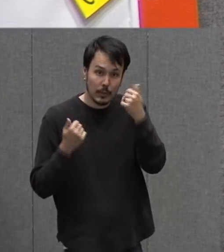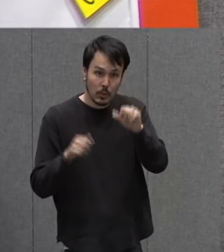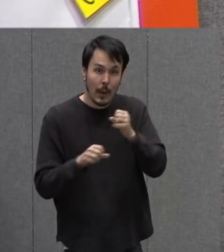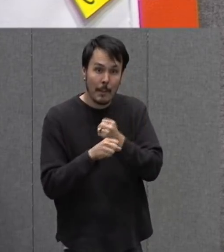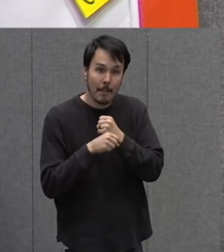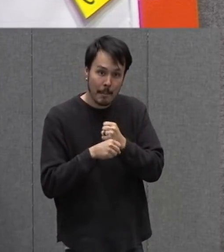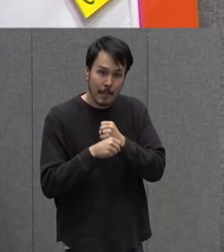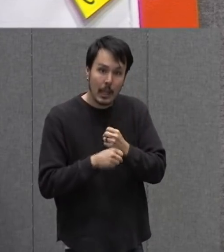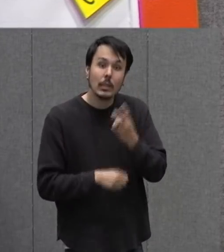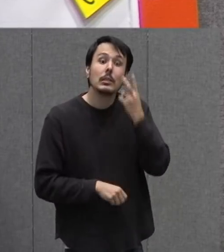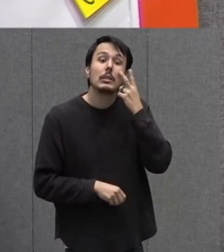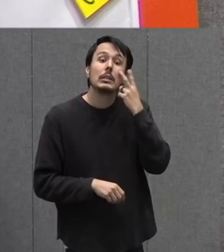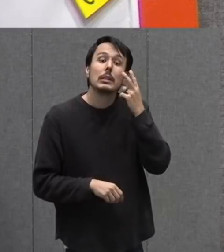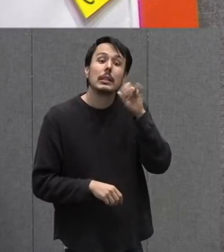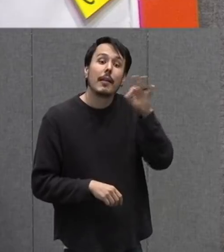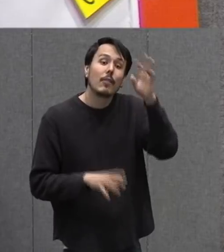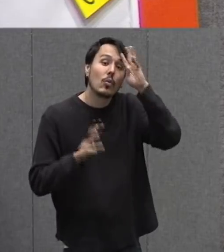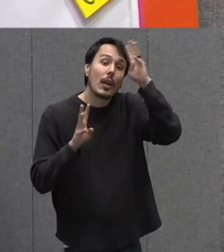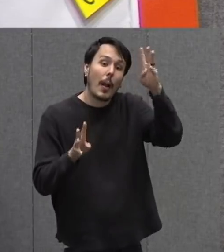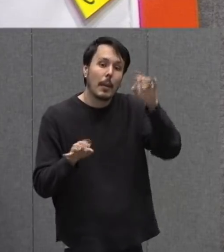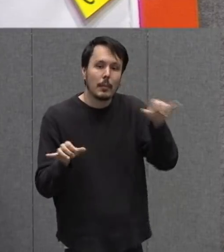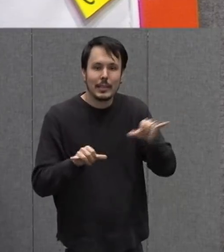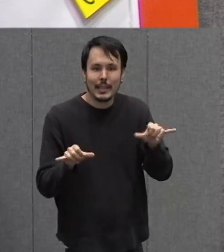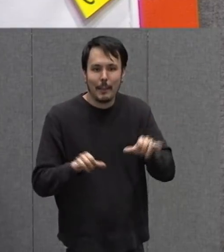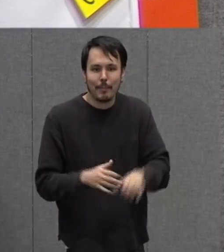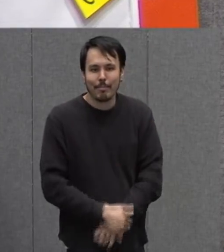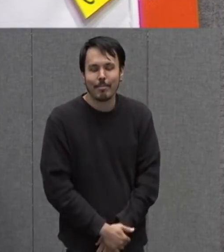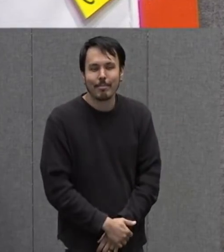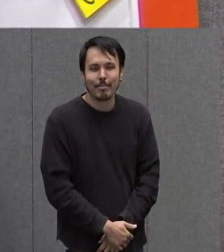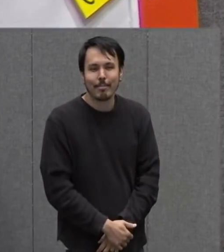paper, and let's see if we come up with the same array.